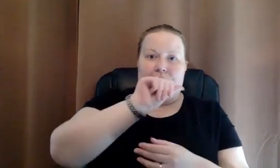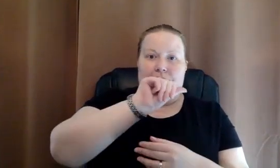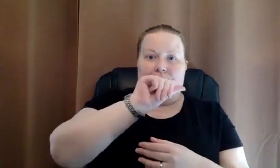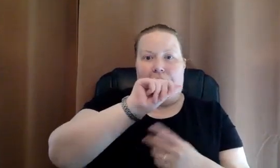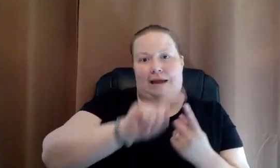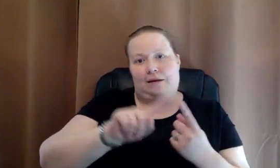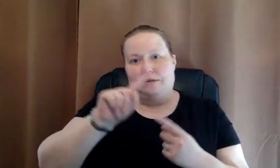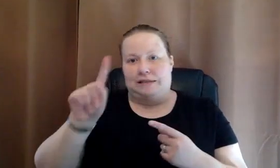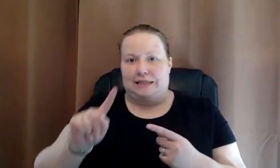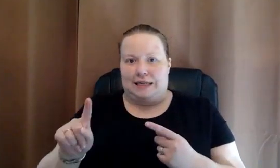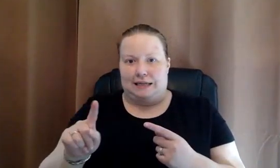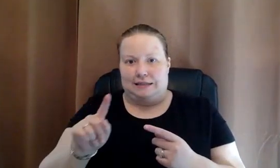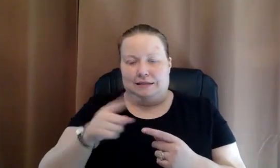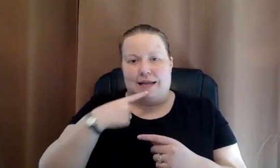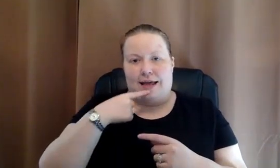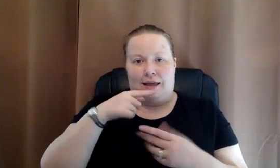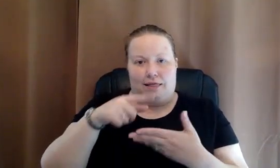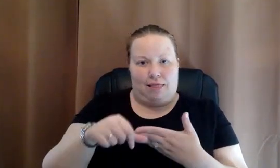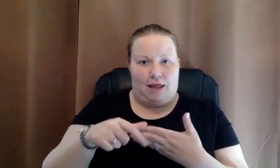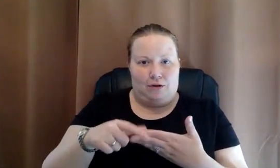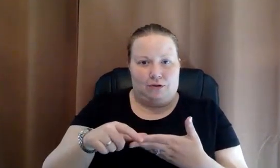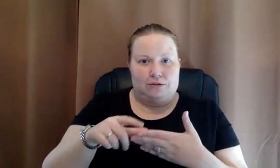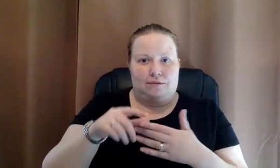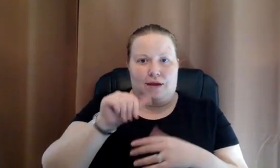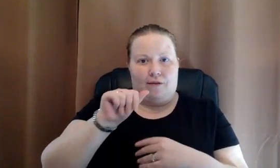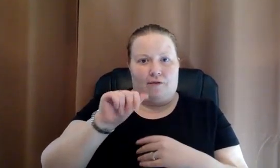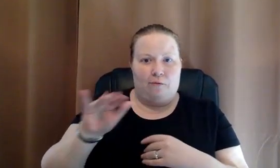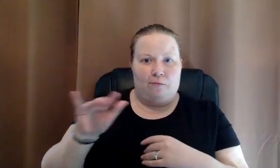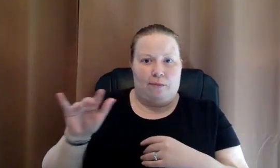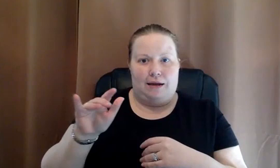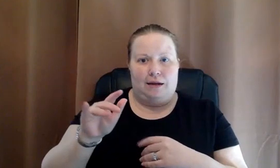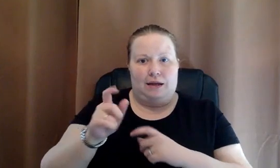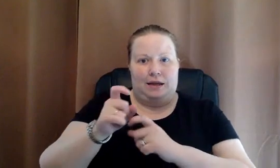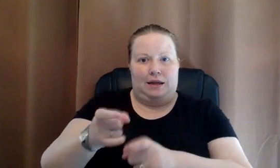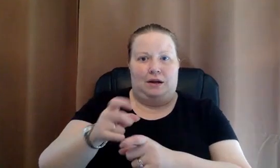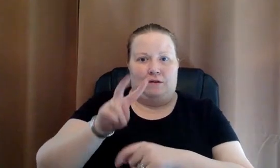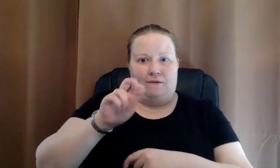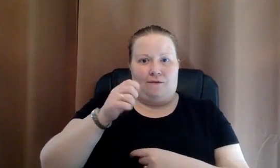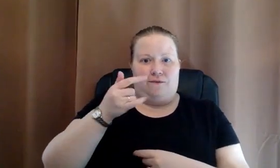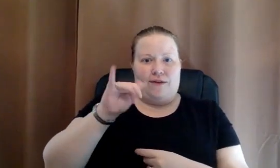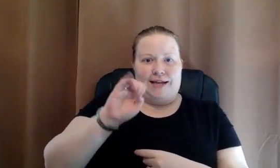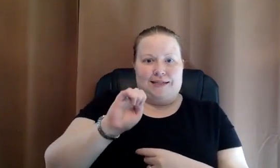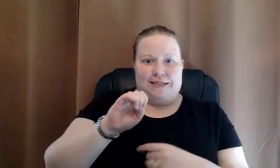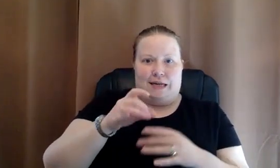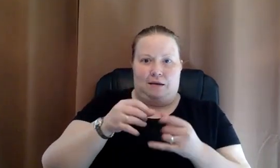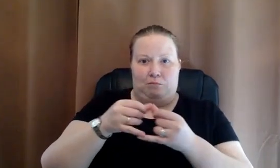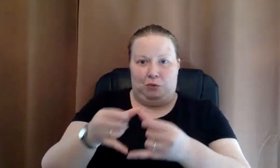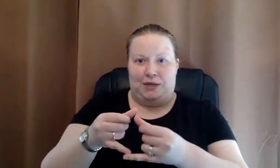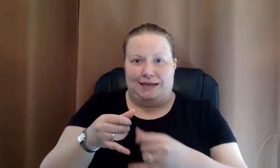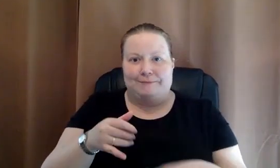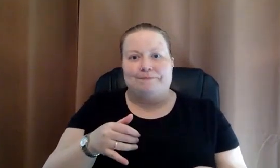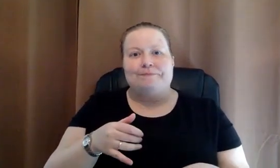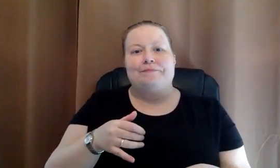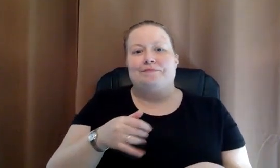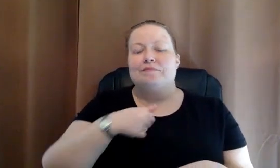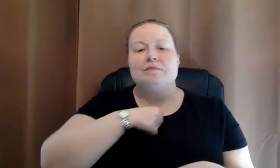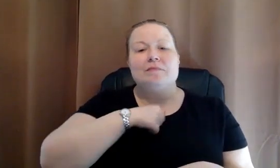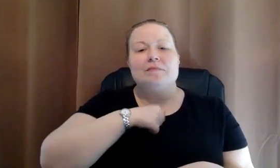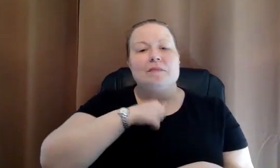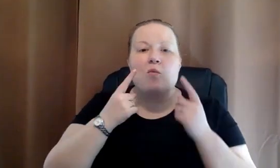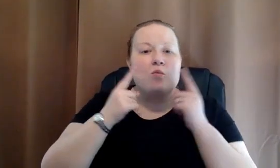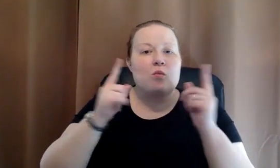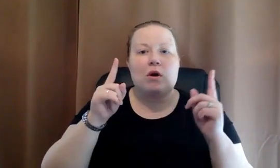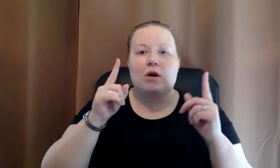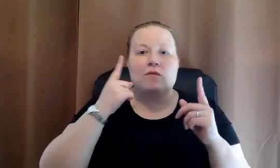Z, say the letters of the alphabet, here's your piece of Veggie Booty. ABA doesn't work on all kids. It worked on